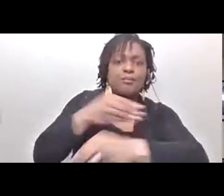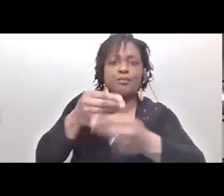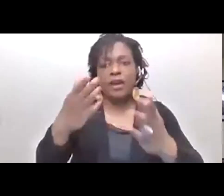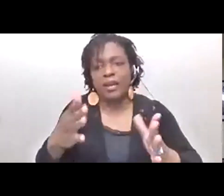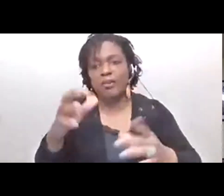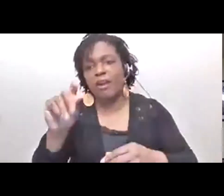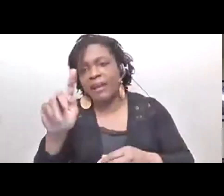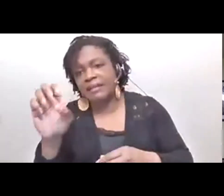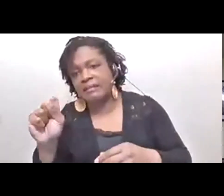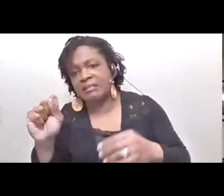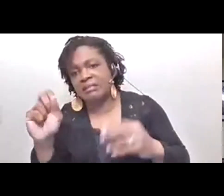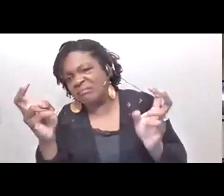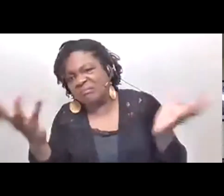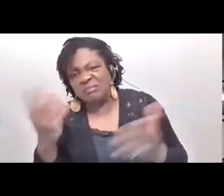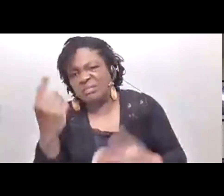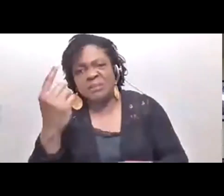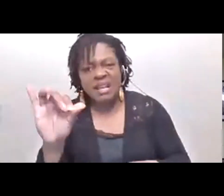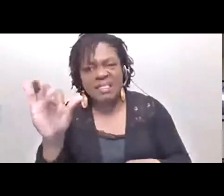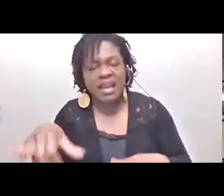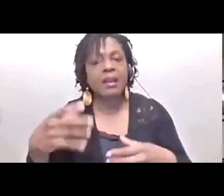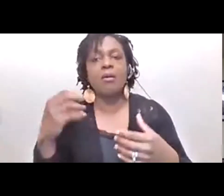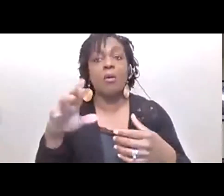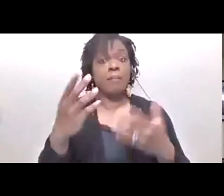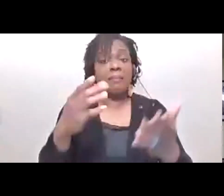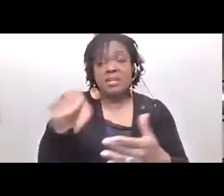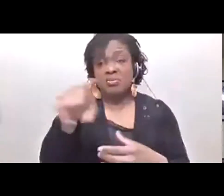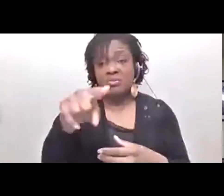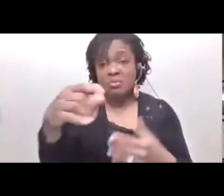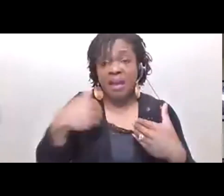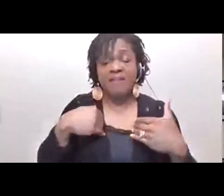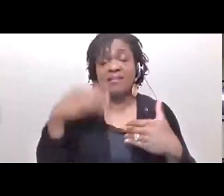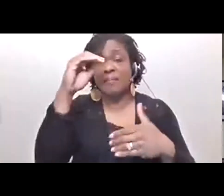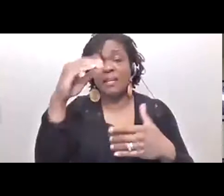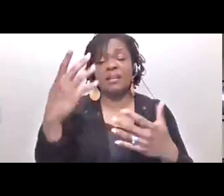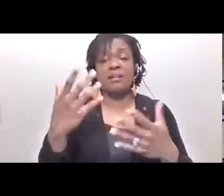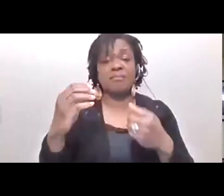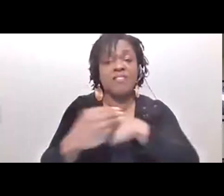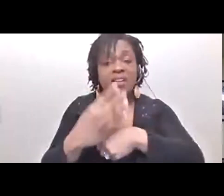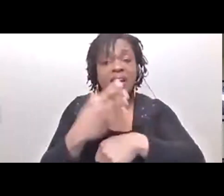others have experienced or learned about or been in meetings where this kind of debate is going on.